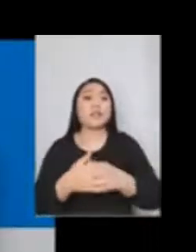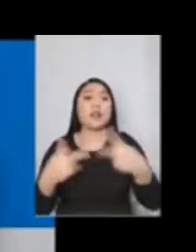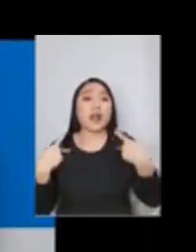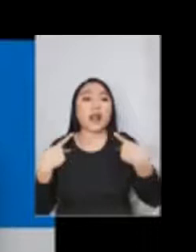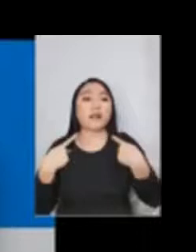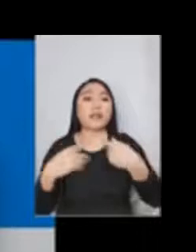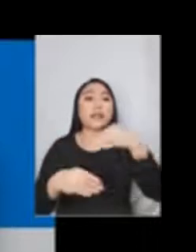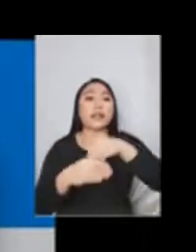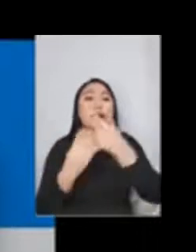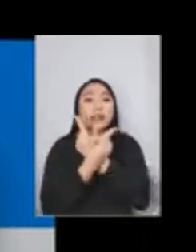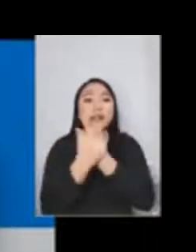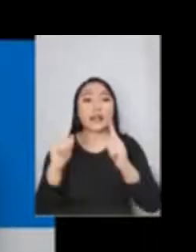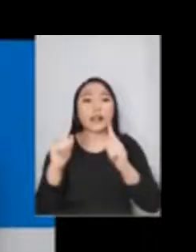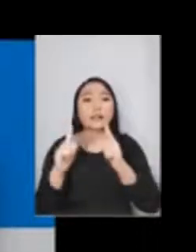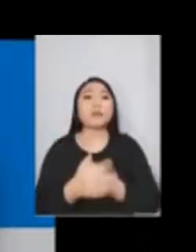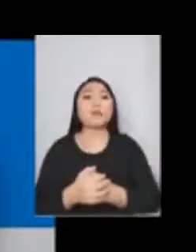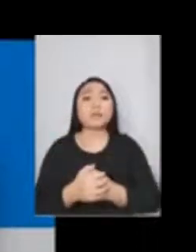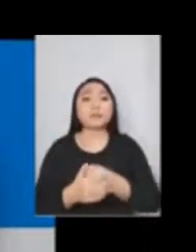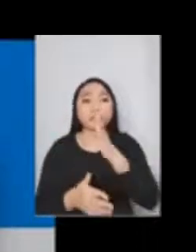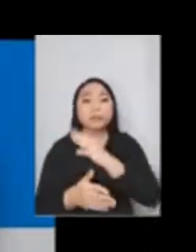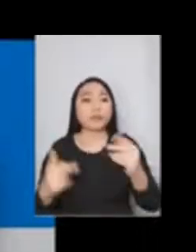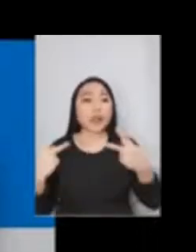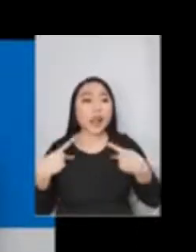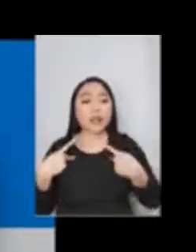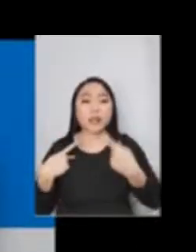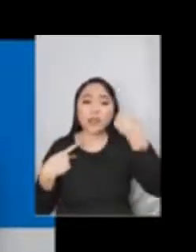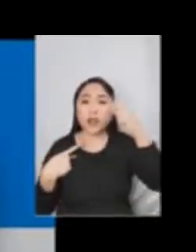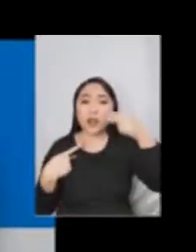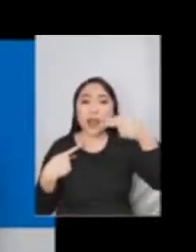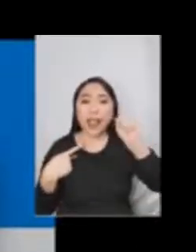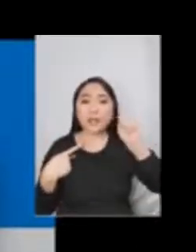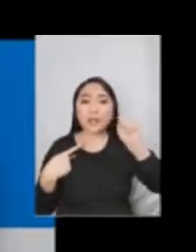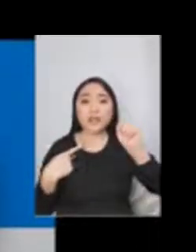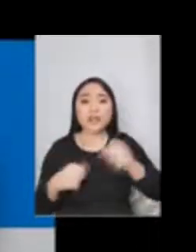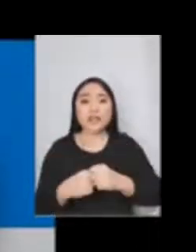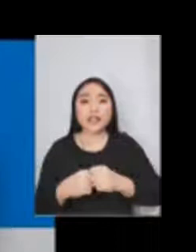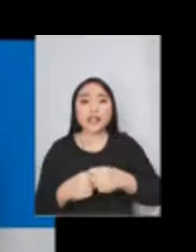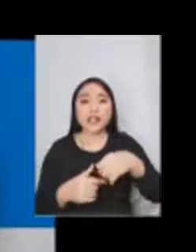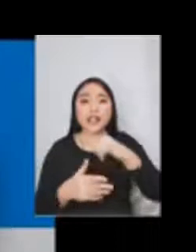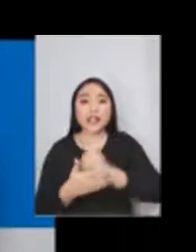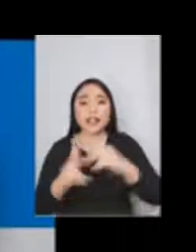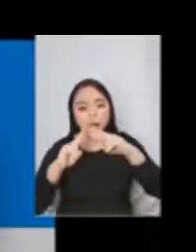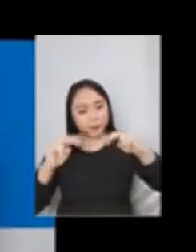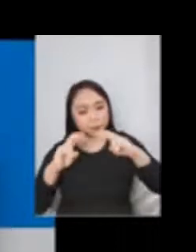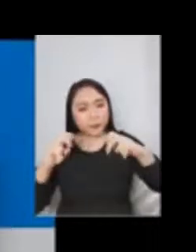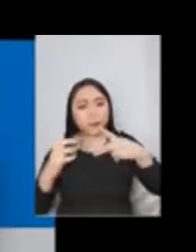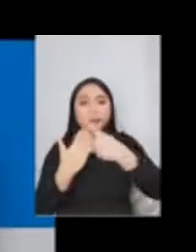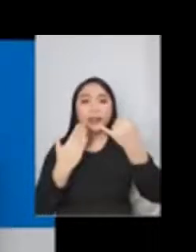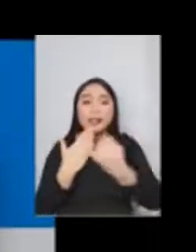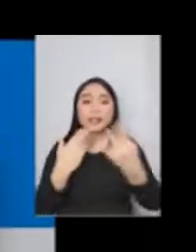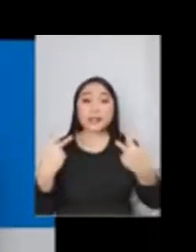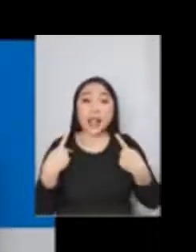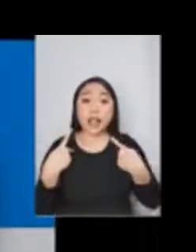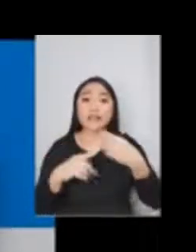And for our specialized contents, we have nuclear technology from Philippine Nuclear Research Institute. We have food